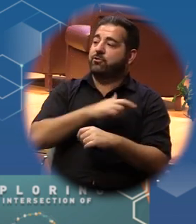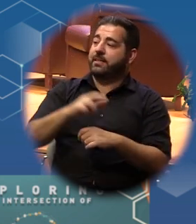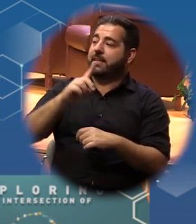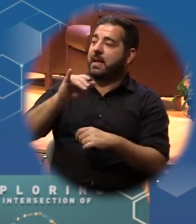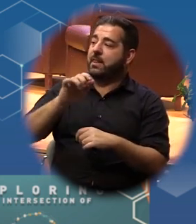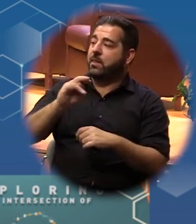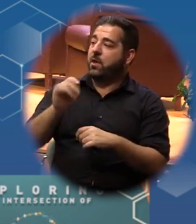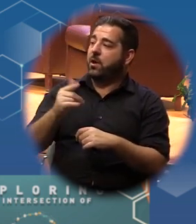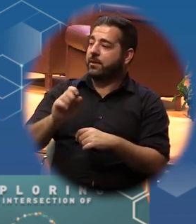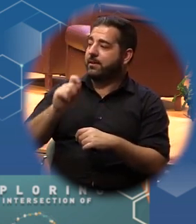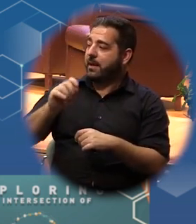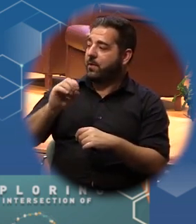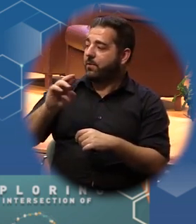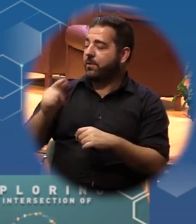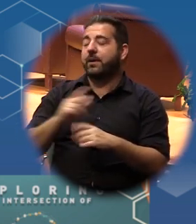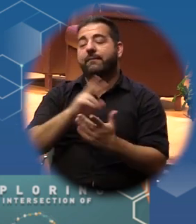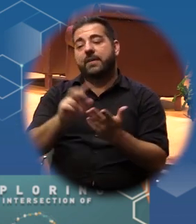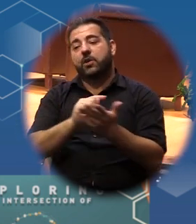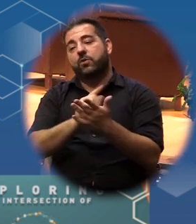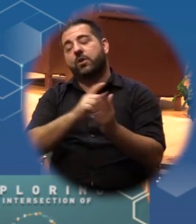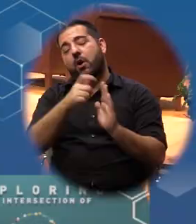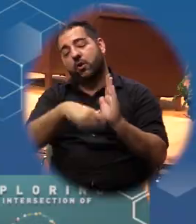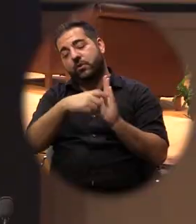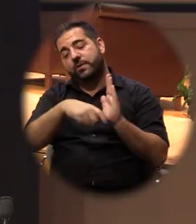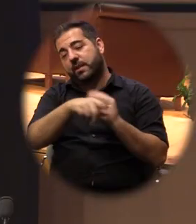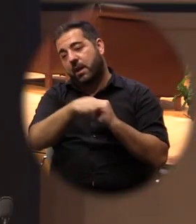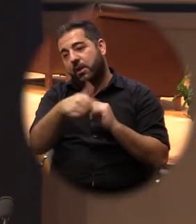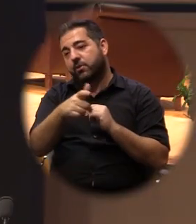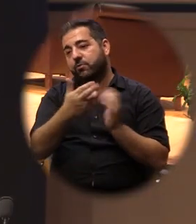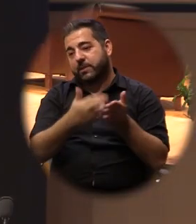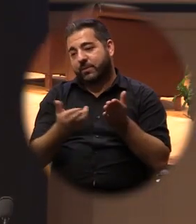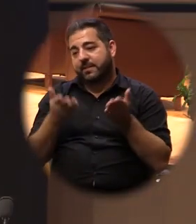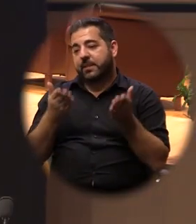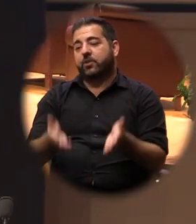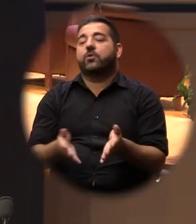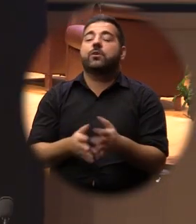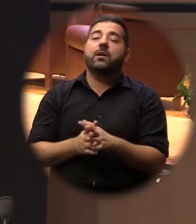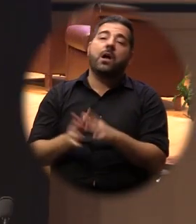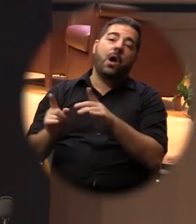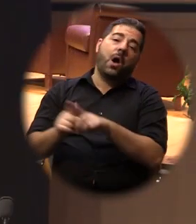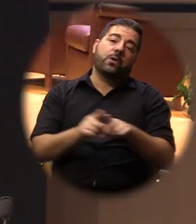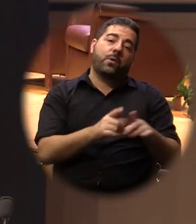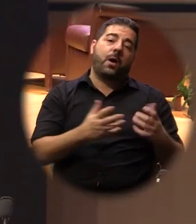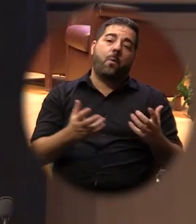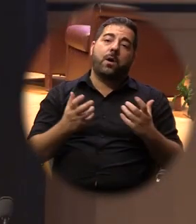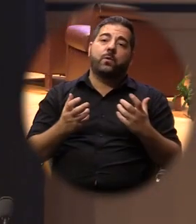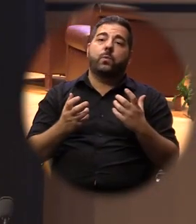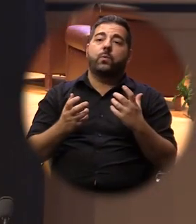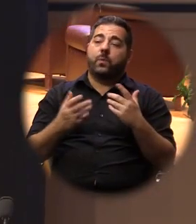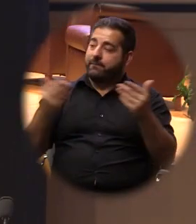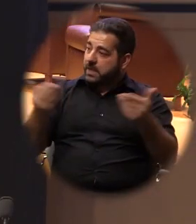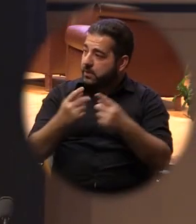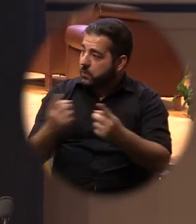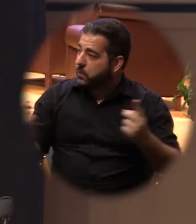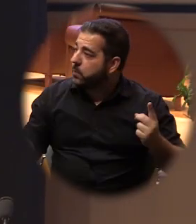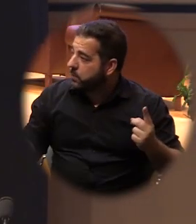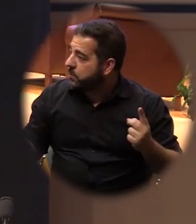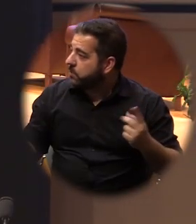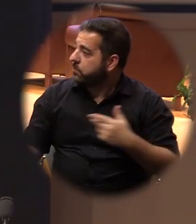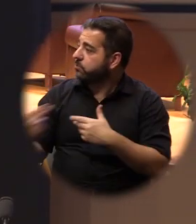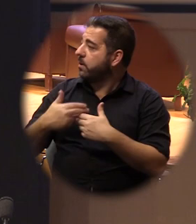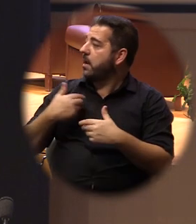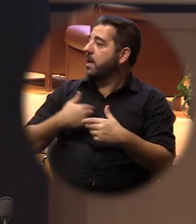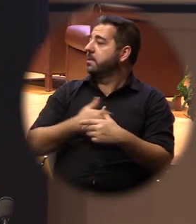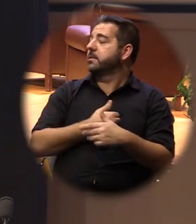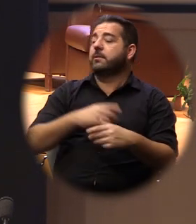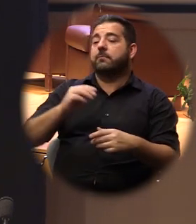sciencereligiondialogue.org, where you can find videos, articles, and other resources. And I also want to invite you to join us